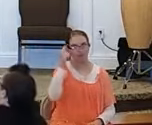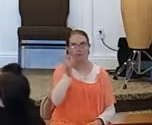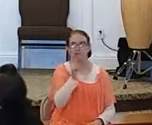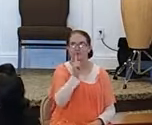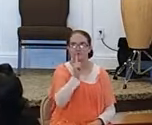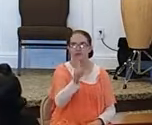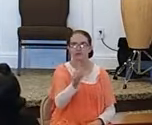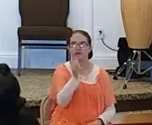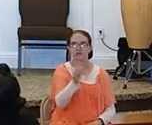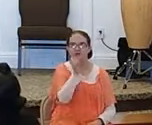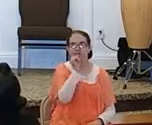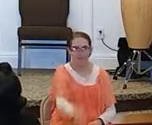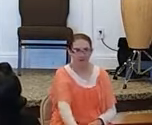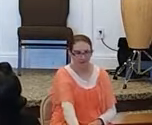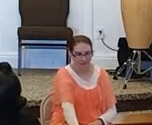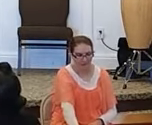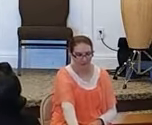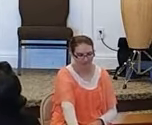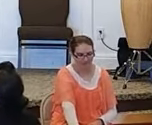really is.